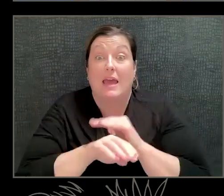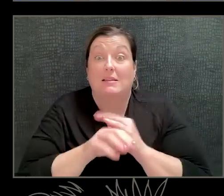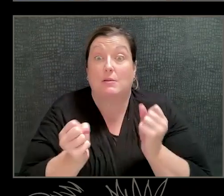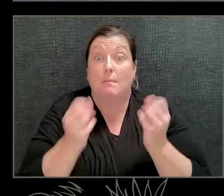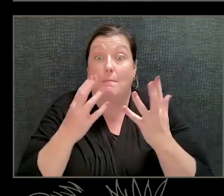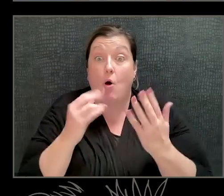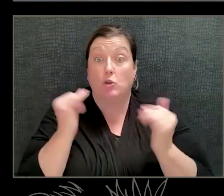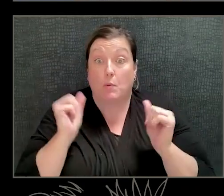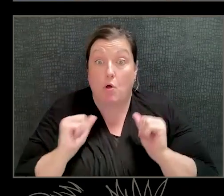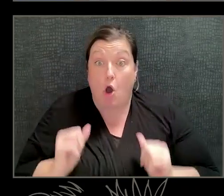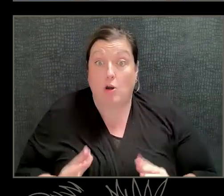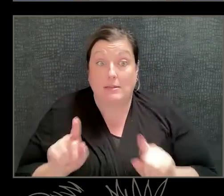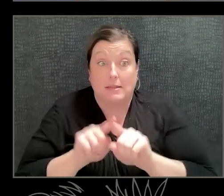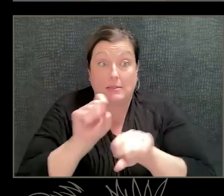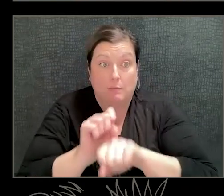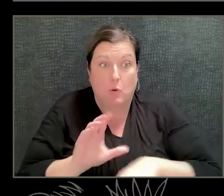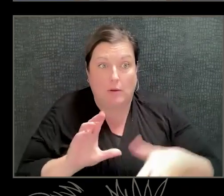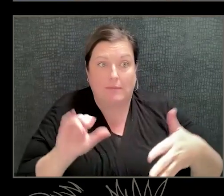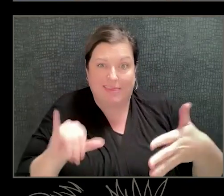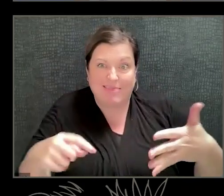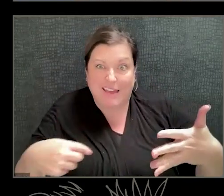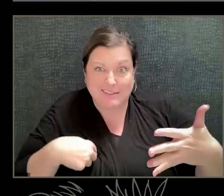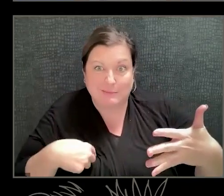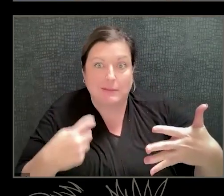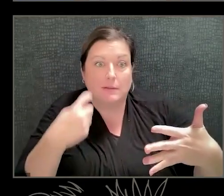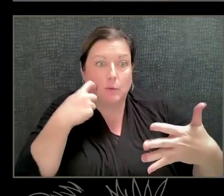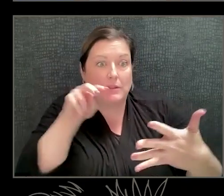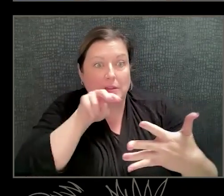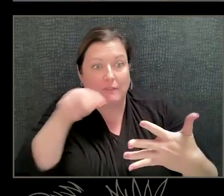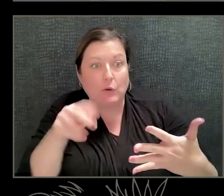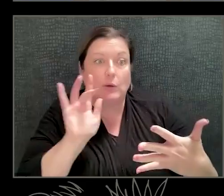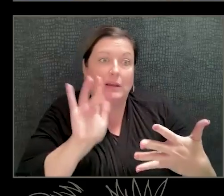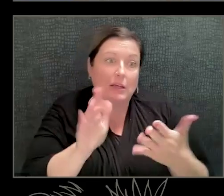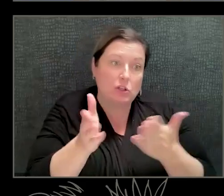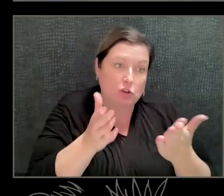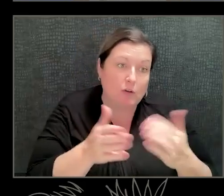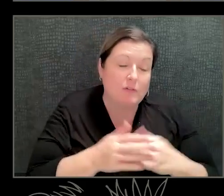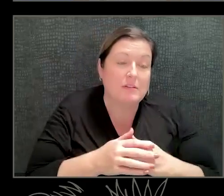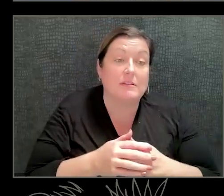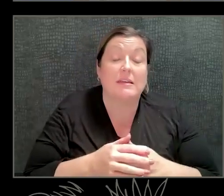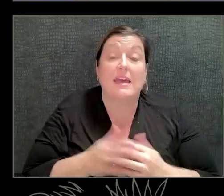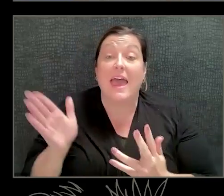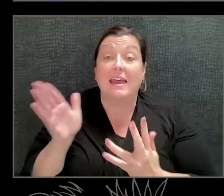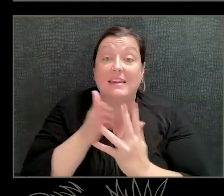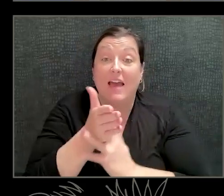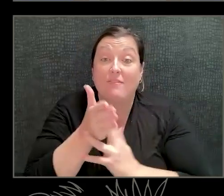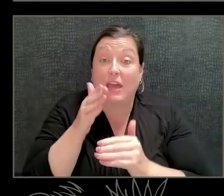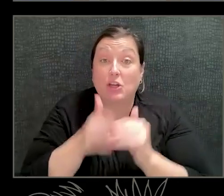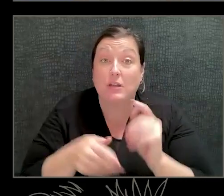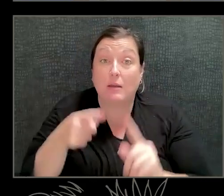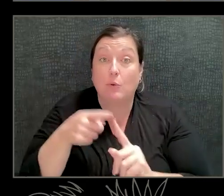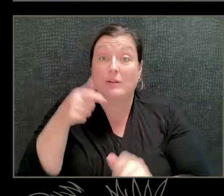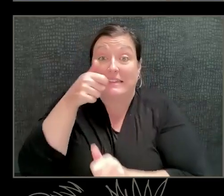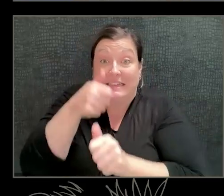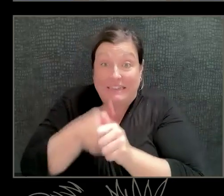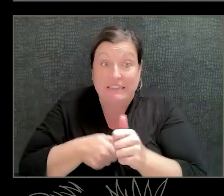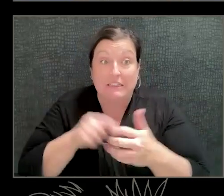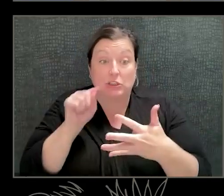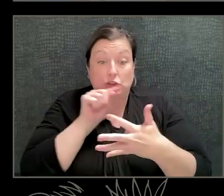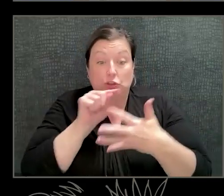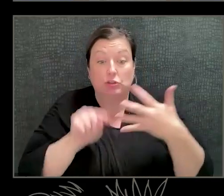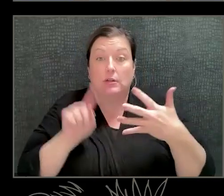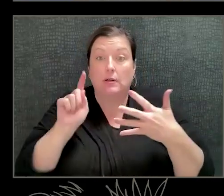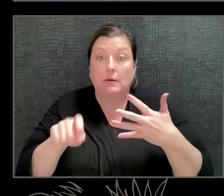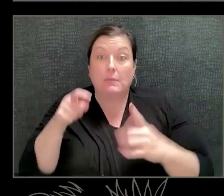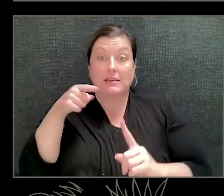artist as an employee. That's the recently viewed artist. We hit a service to get that. And even those navigation endpoints, pretty much every single one of those needs to hit a